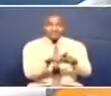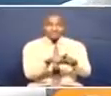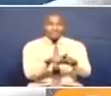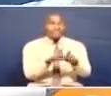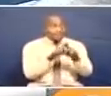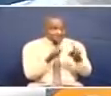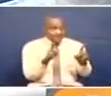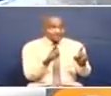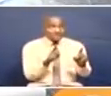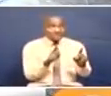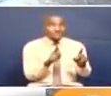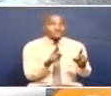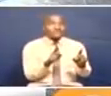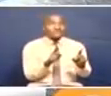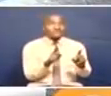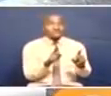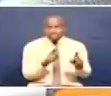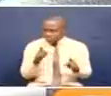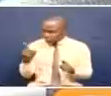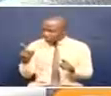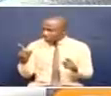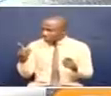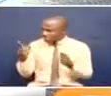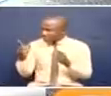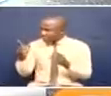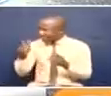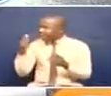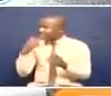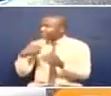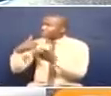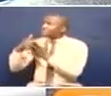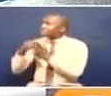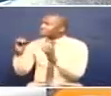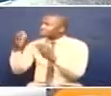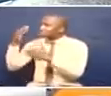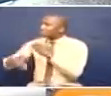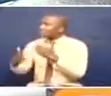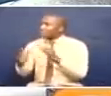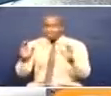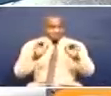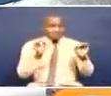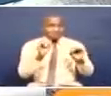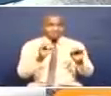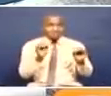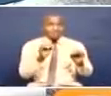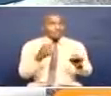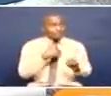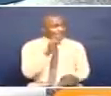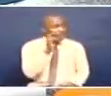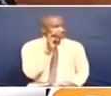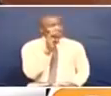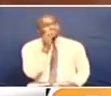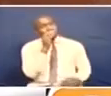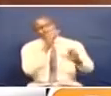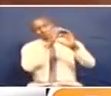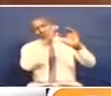But, Jeff. Or it could may come out and say, I wasn't included. Not at all. Stop this. Unlike Sakaja, I'm looking forward